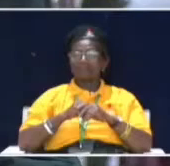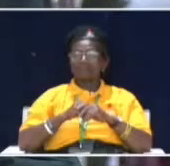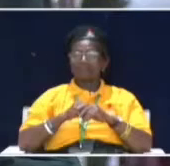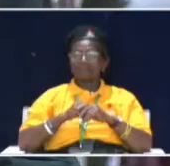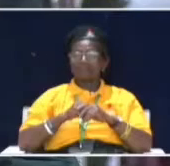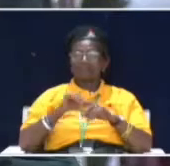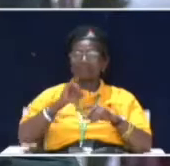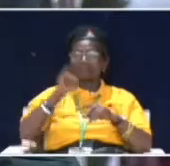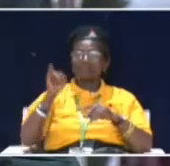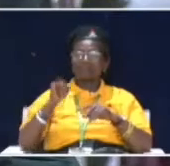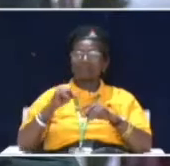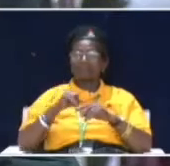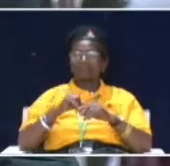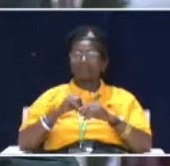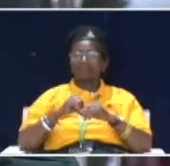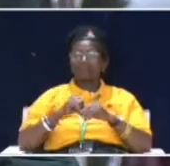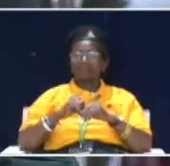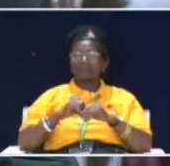lẹ́nu ìparun wọn.